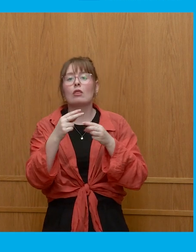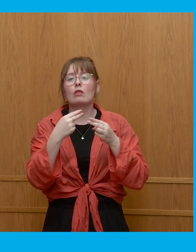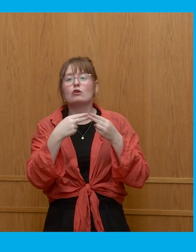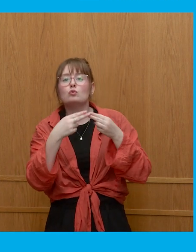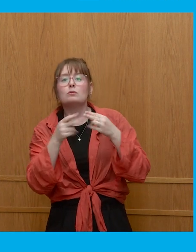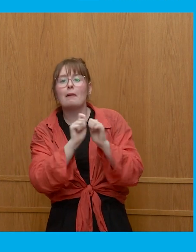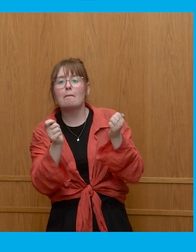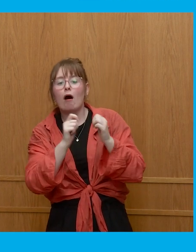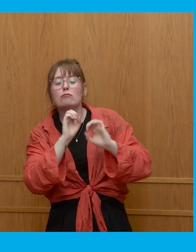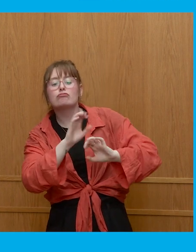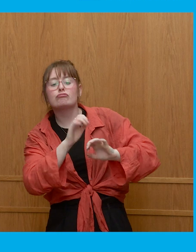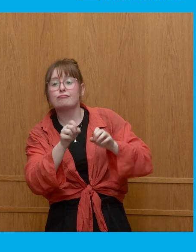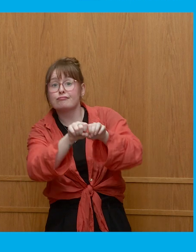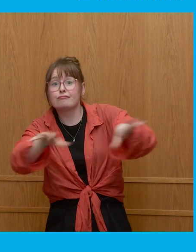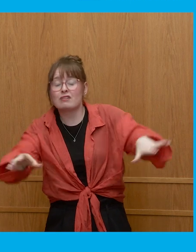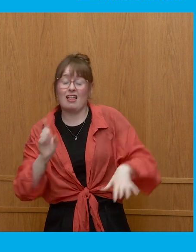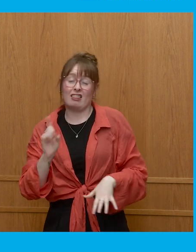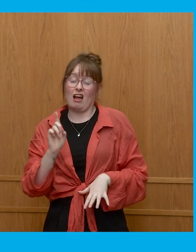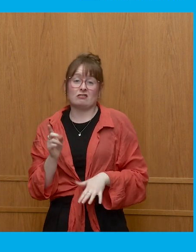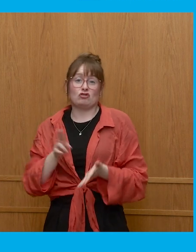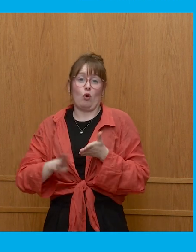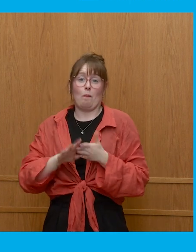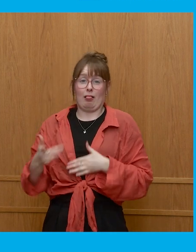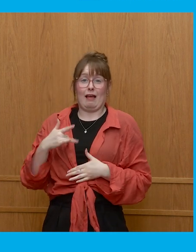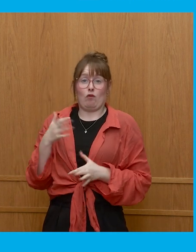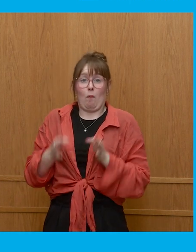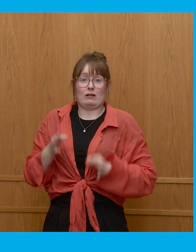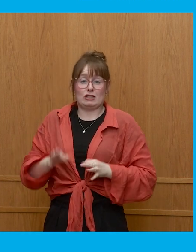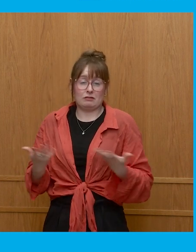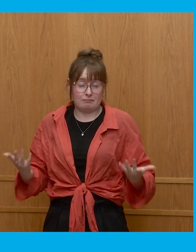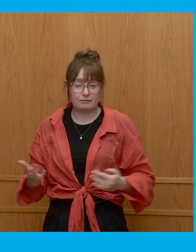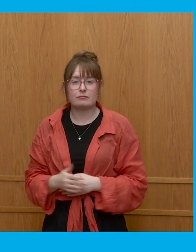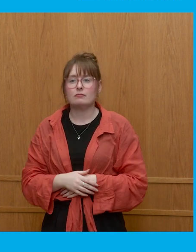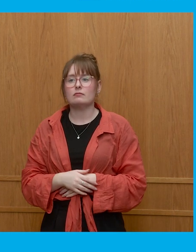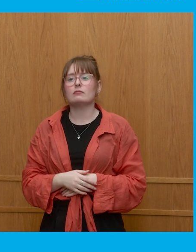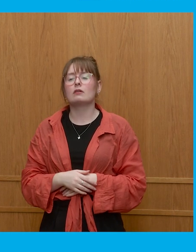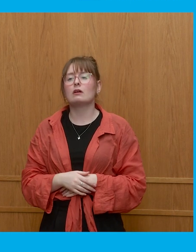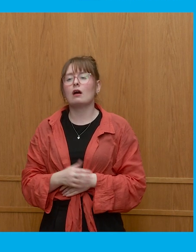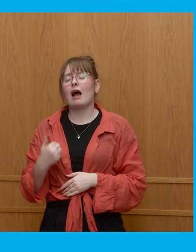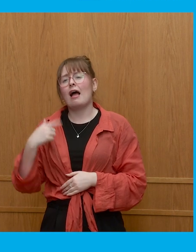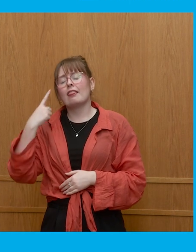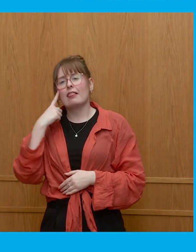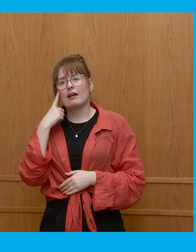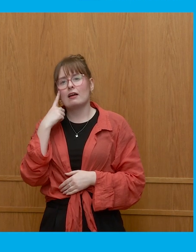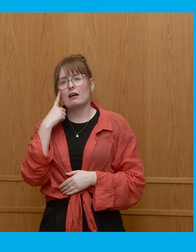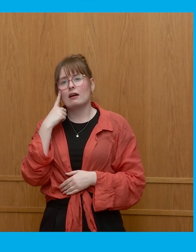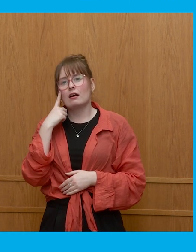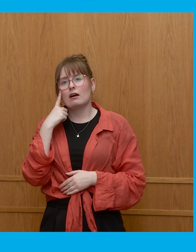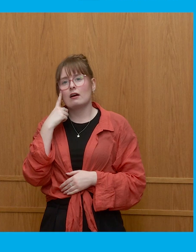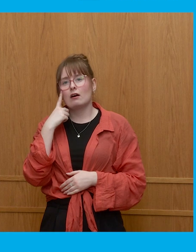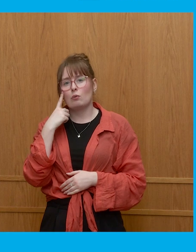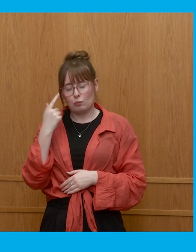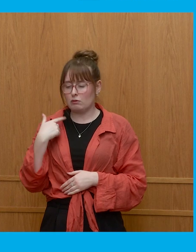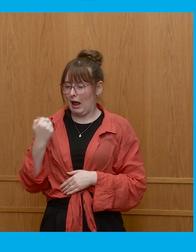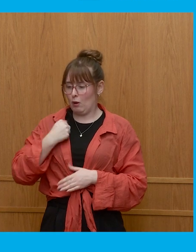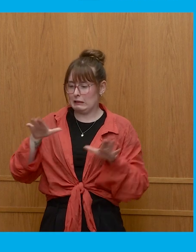politics and the nature of press activity. I think we found it kind of bound our team together